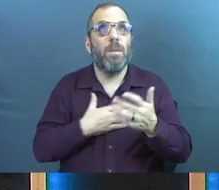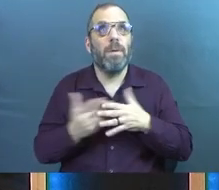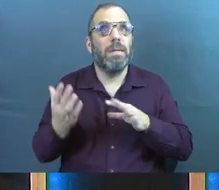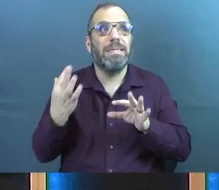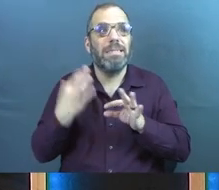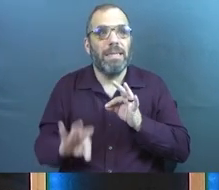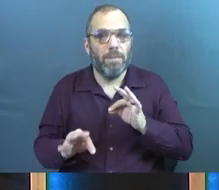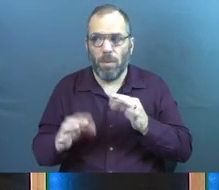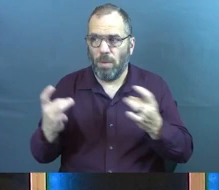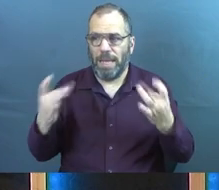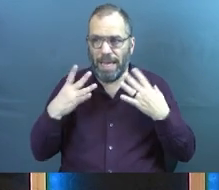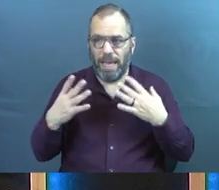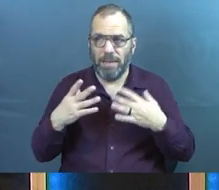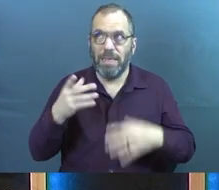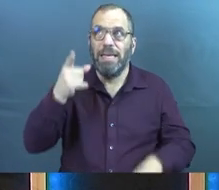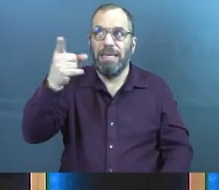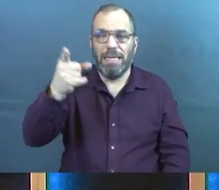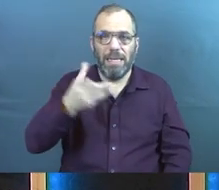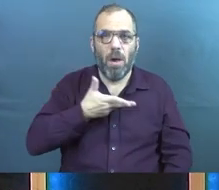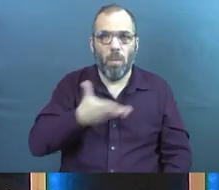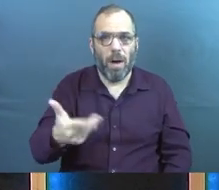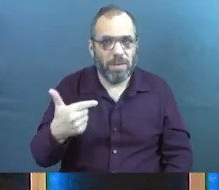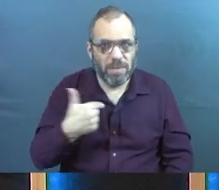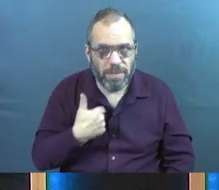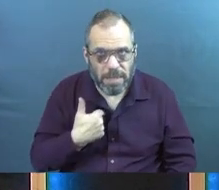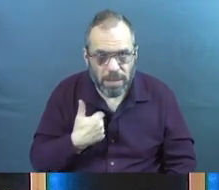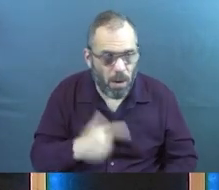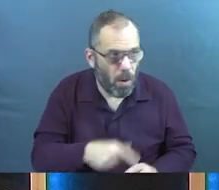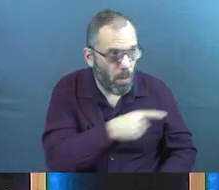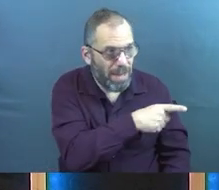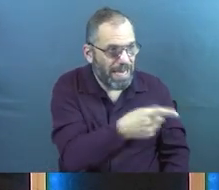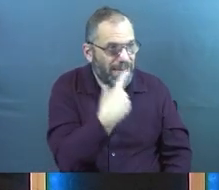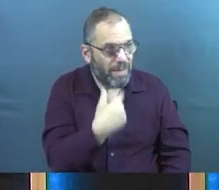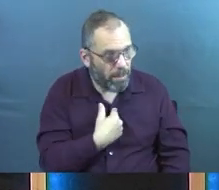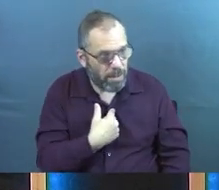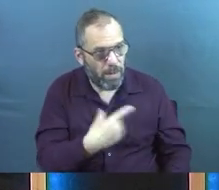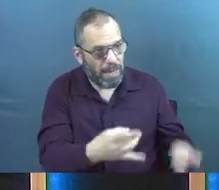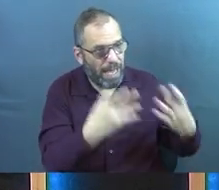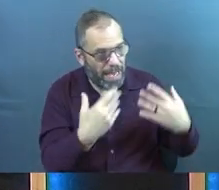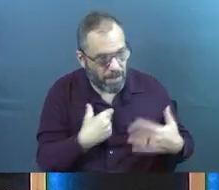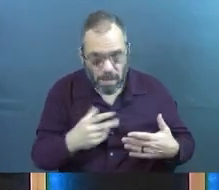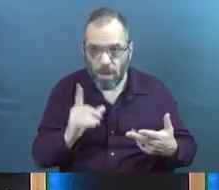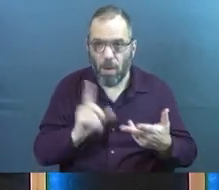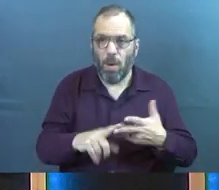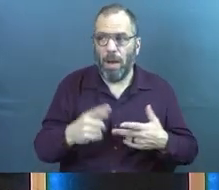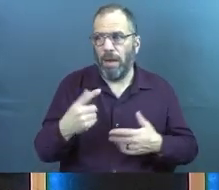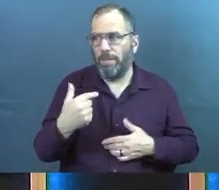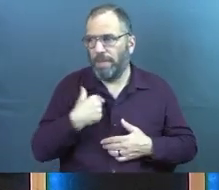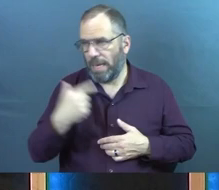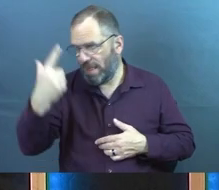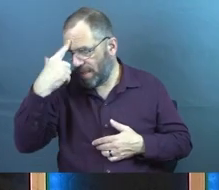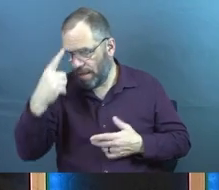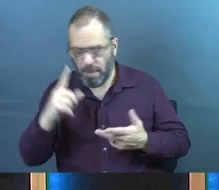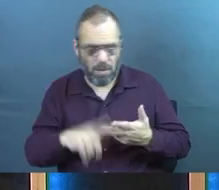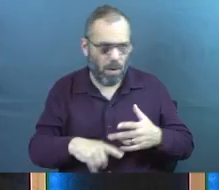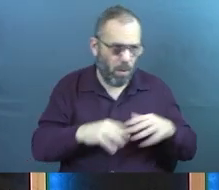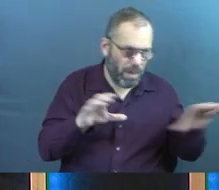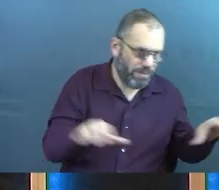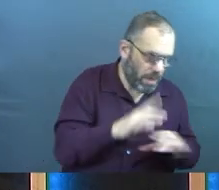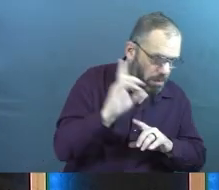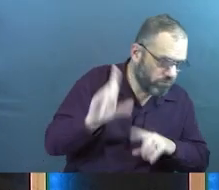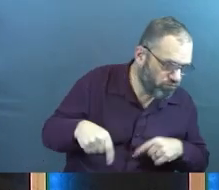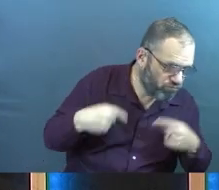sinful or hated we are, he welcomes us. No matter what other people say about us, No matter what we say about ourselves, no matter what we've